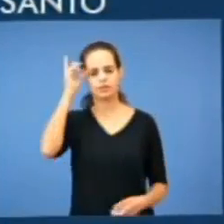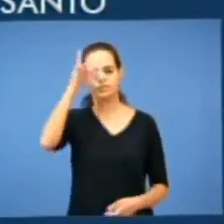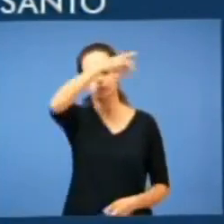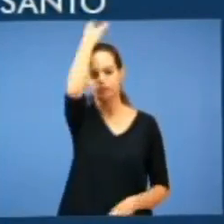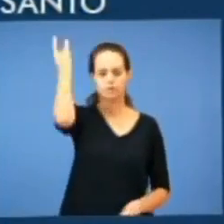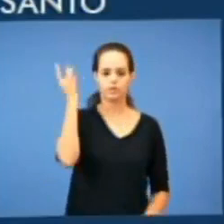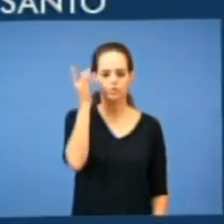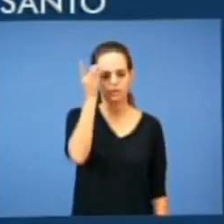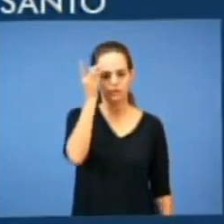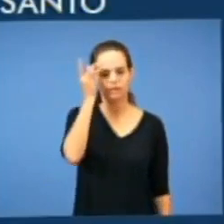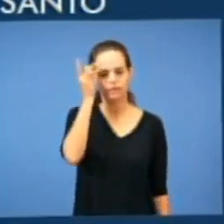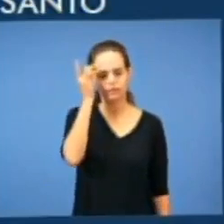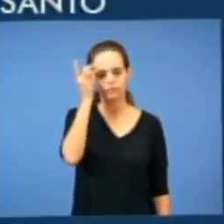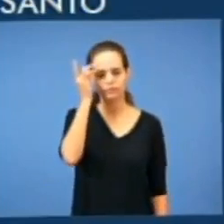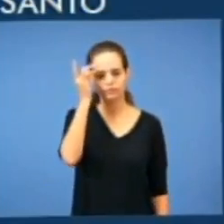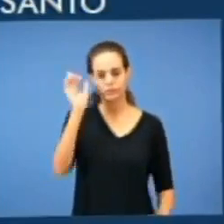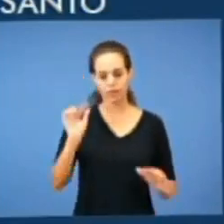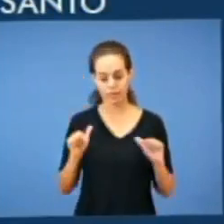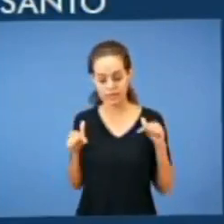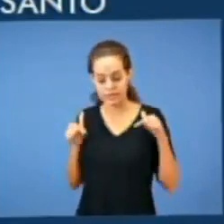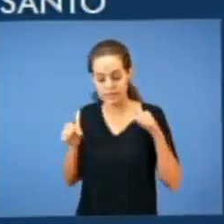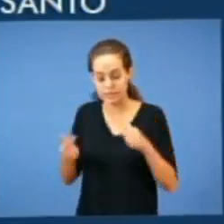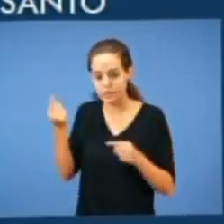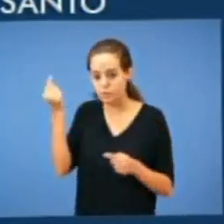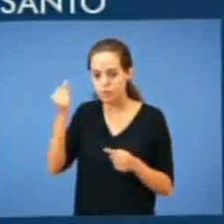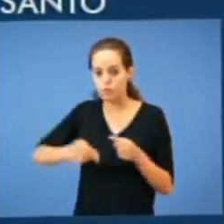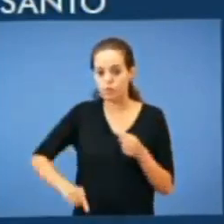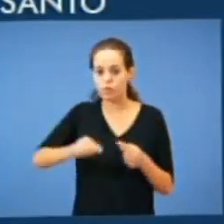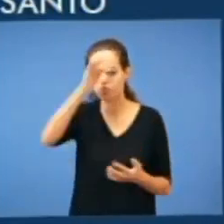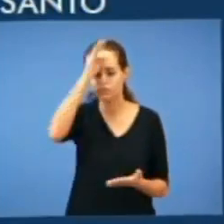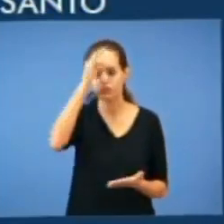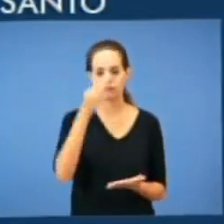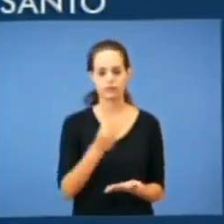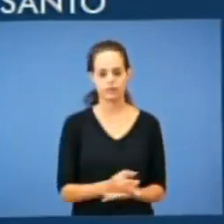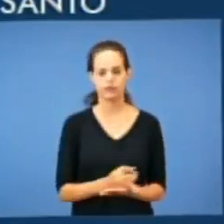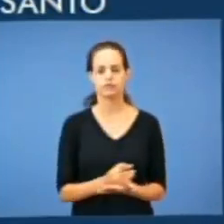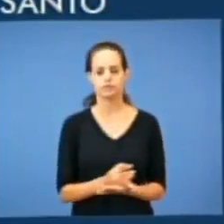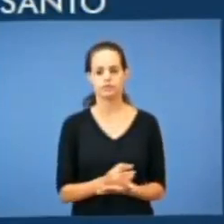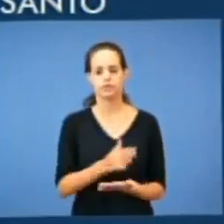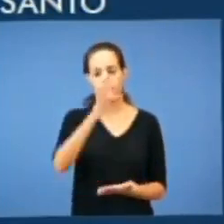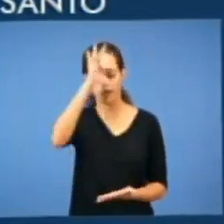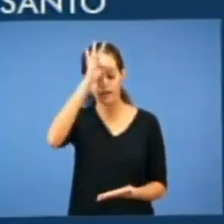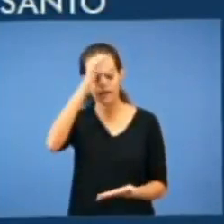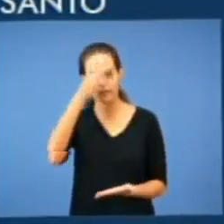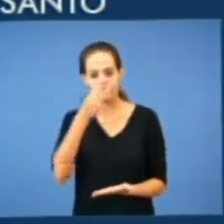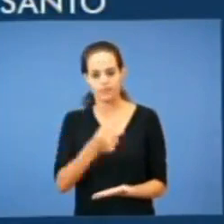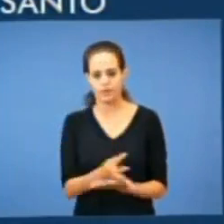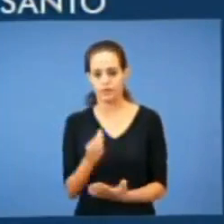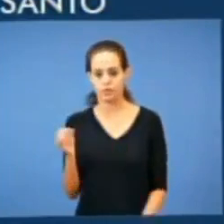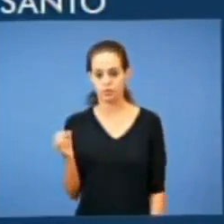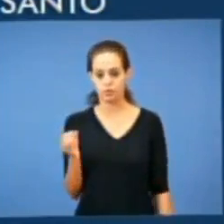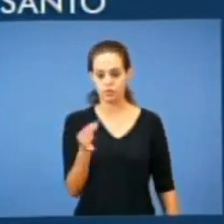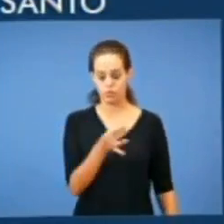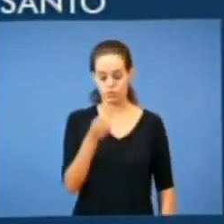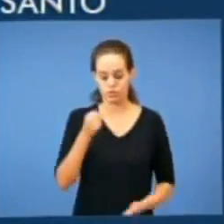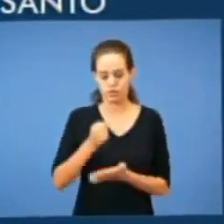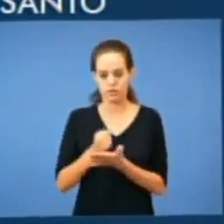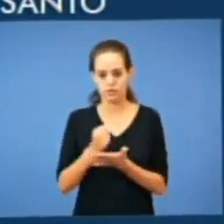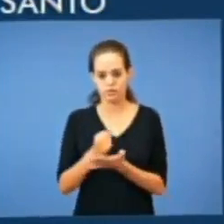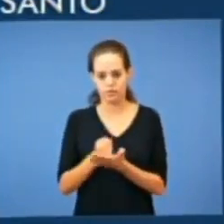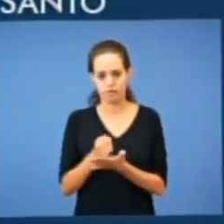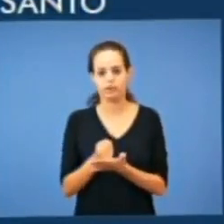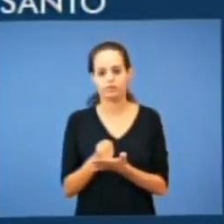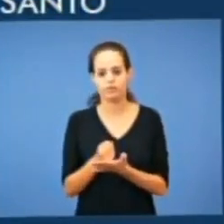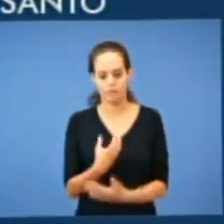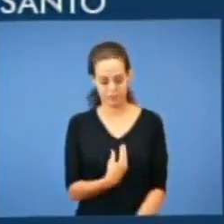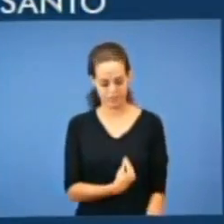here. The question is the erection against the faith. And the faith in the New Testament is the presence of the Holy